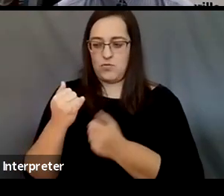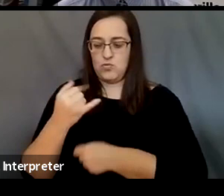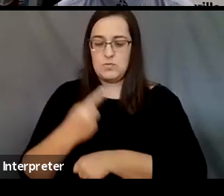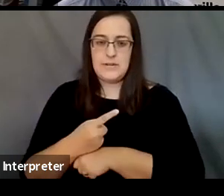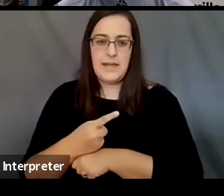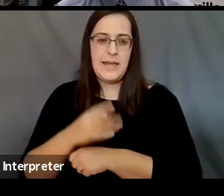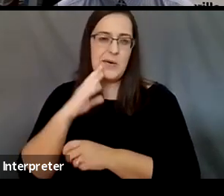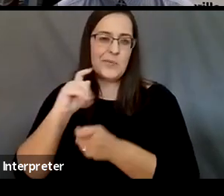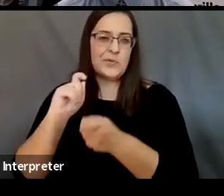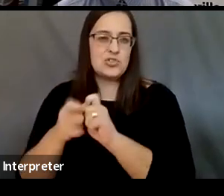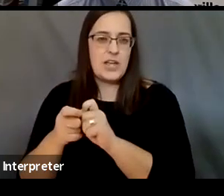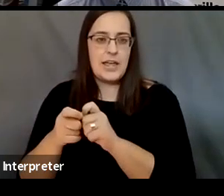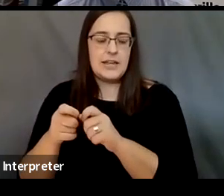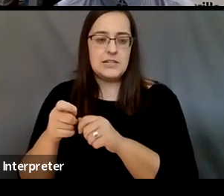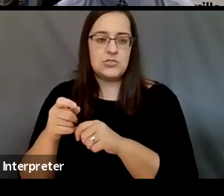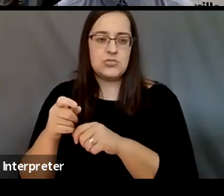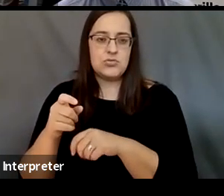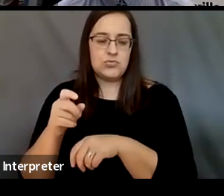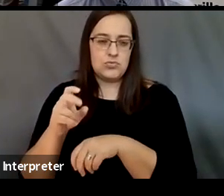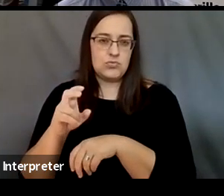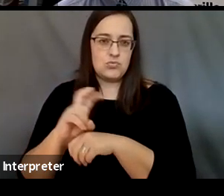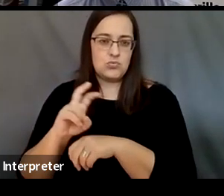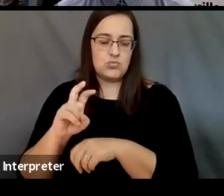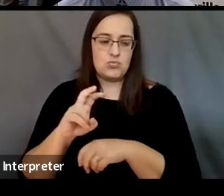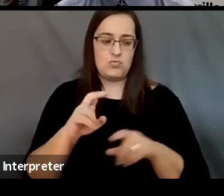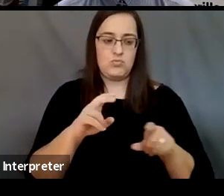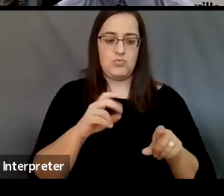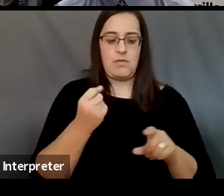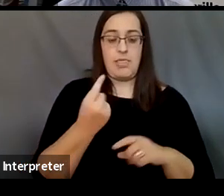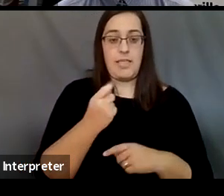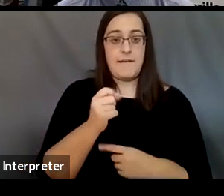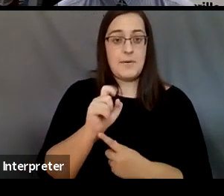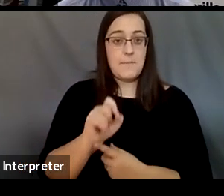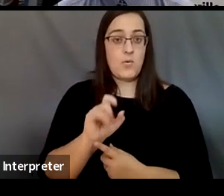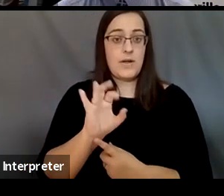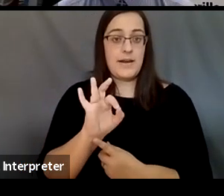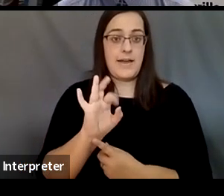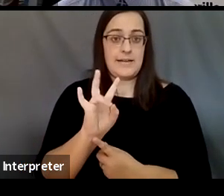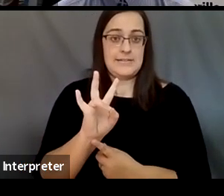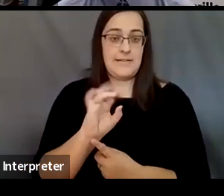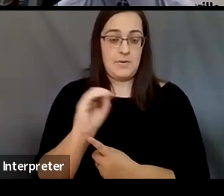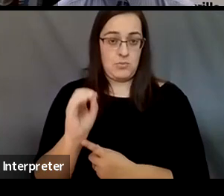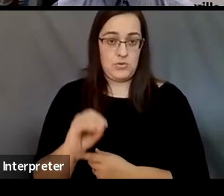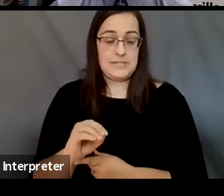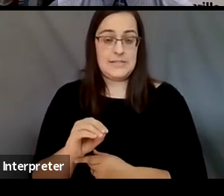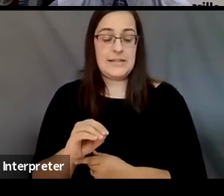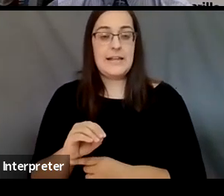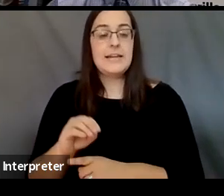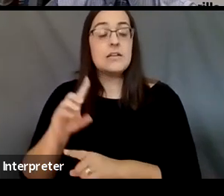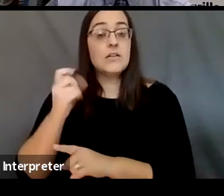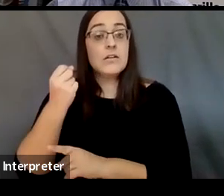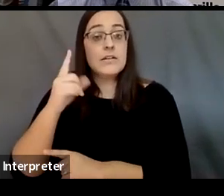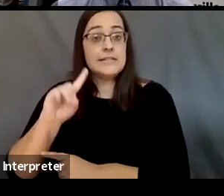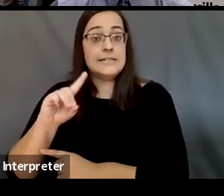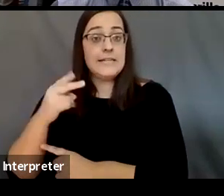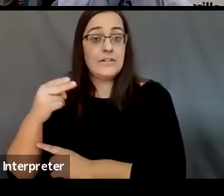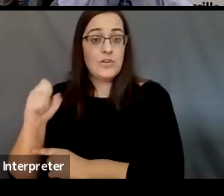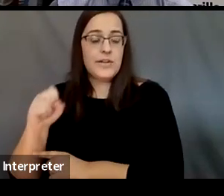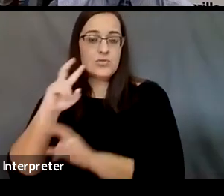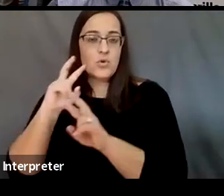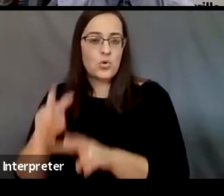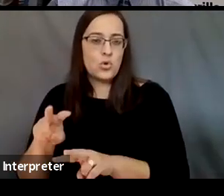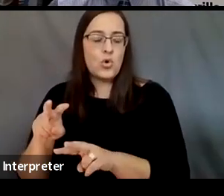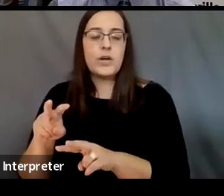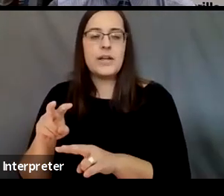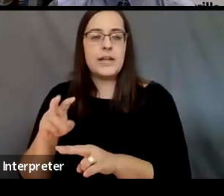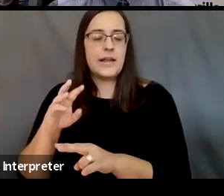we'll update it at 2 o'clock, but that number today is 11.97%. And they're looking at, they're asking